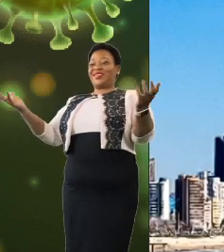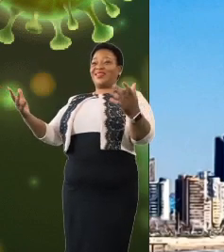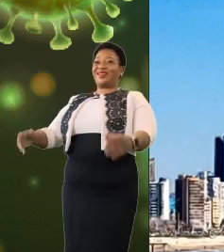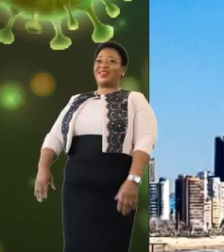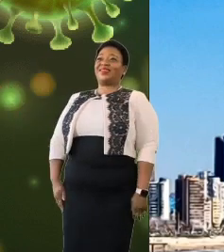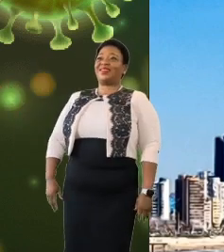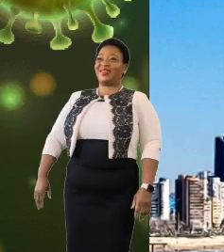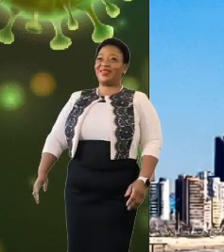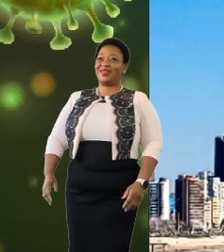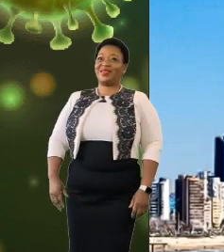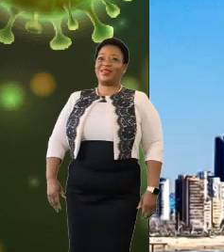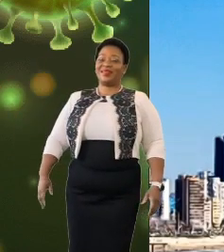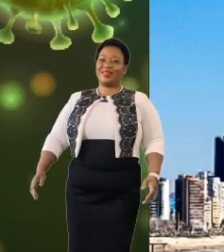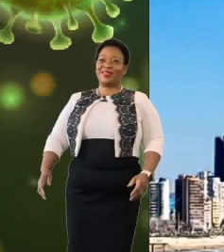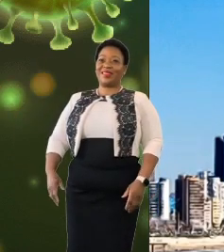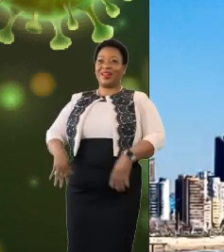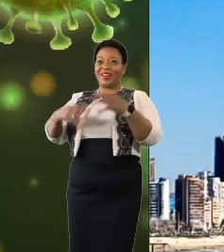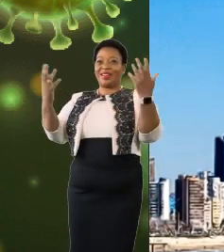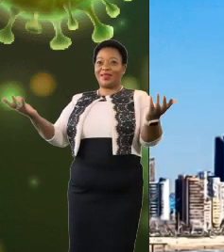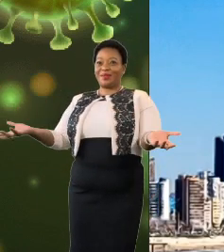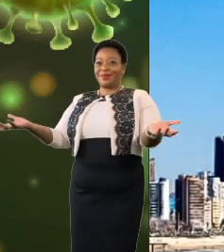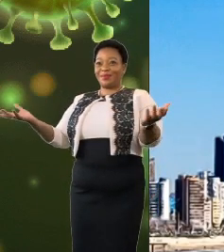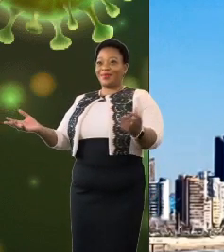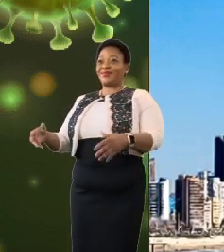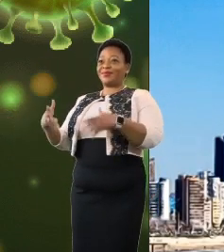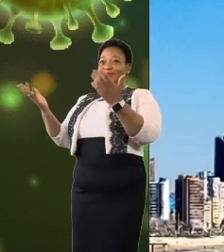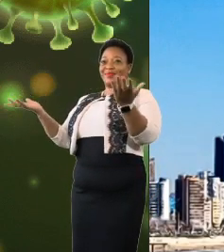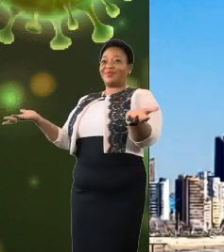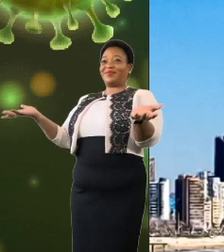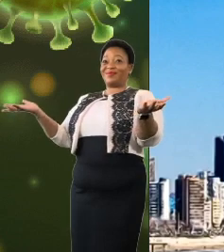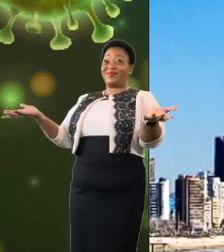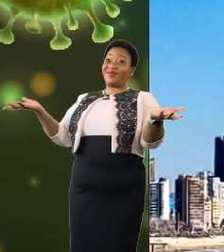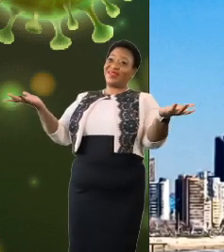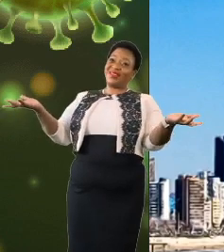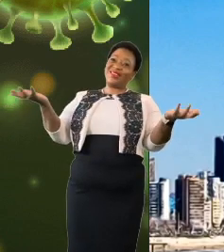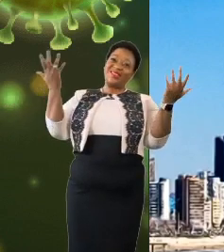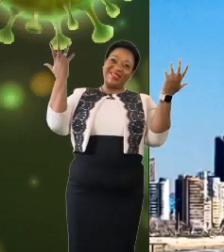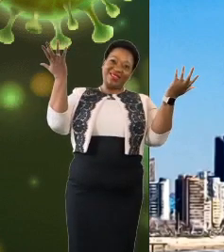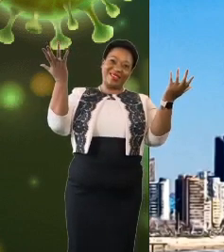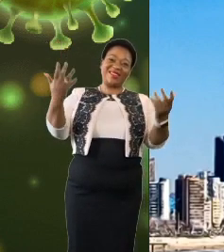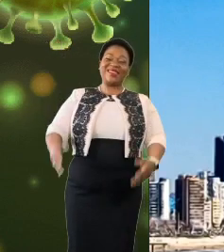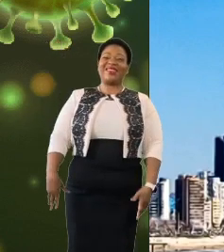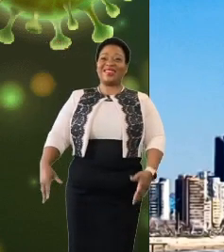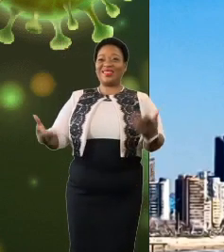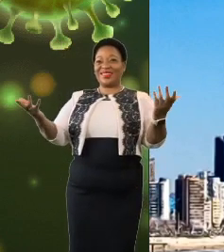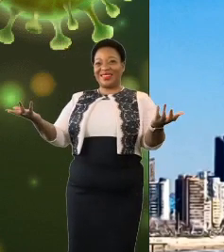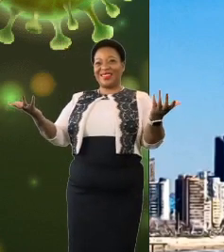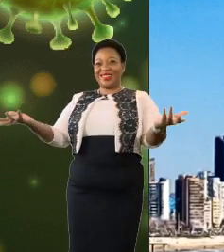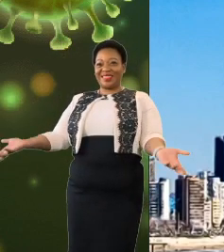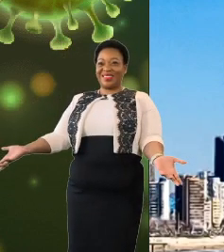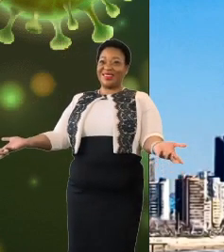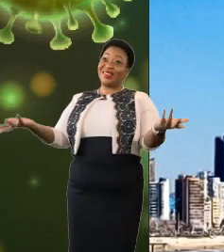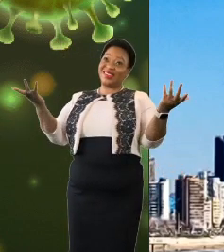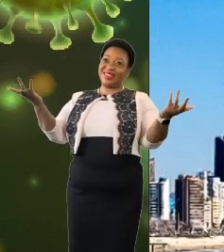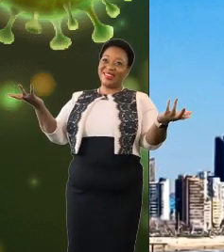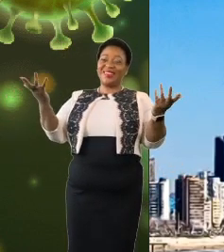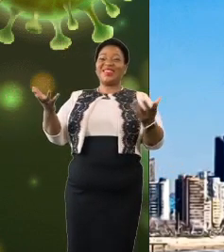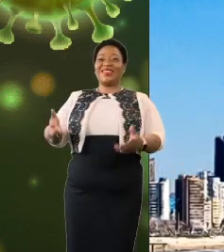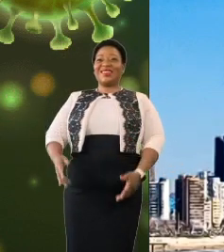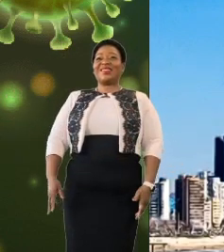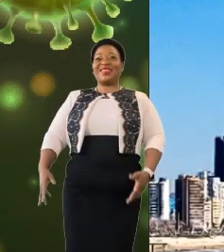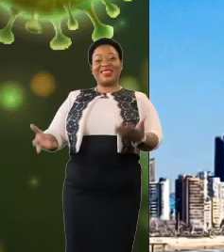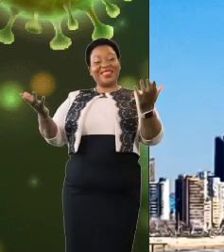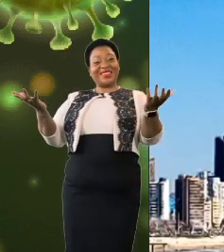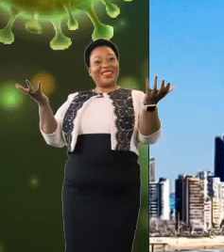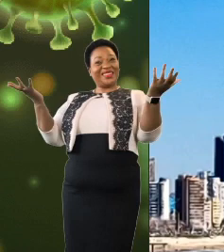necessary introductions for our Honorable MEC. Freaky, that's in essence the broad perspective and the purpose of our session this